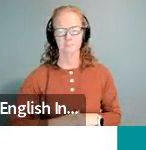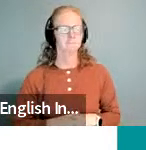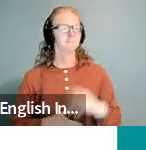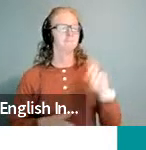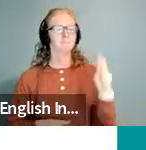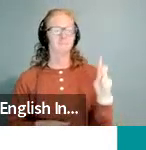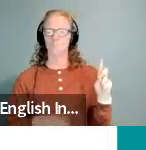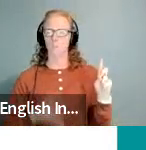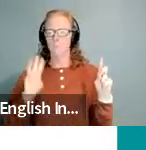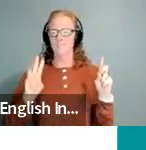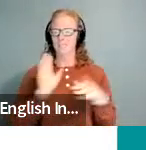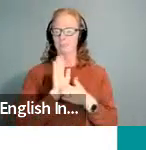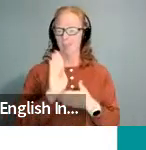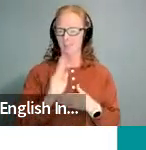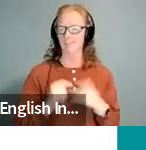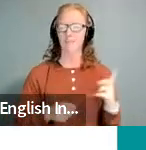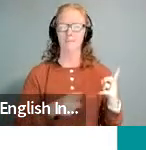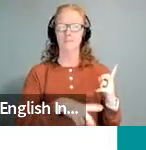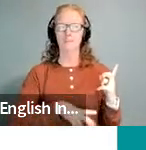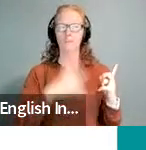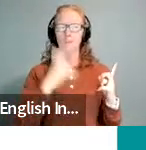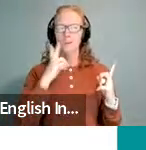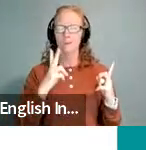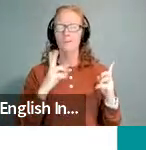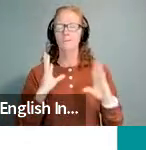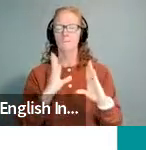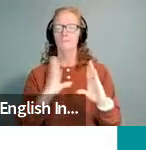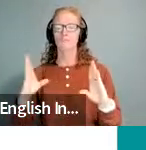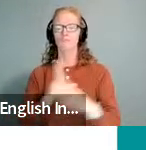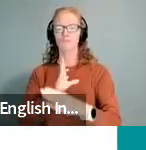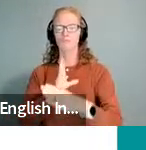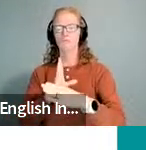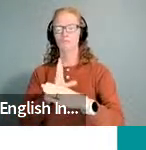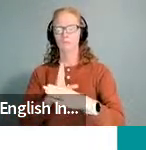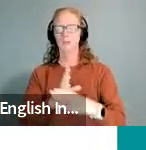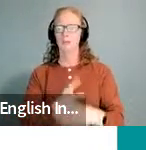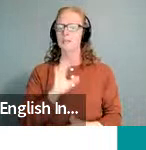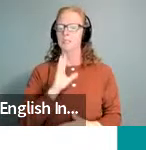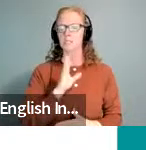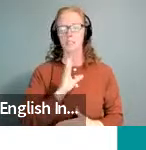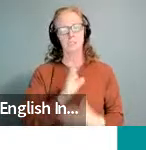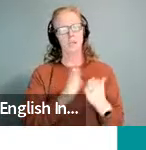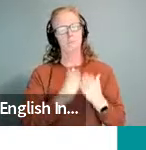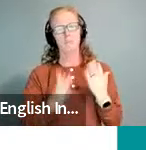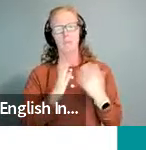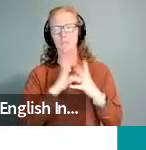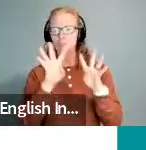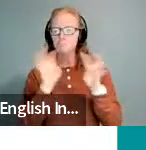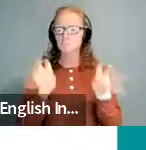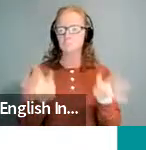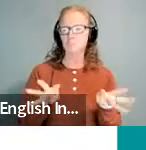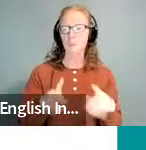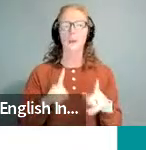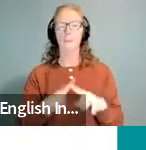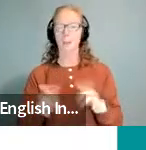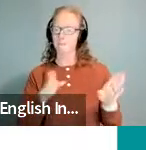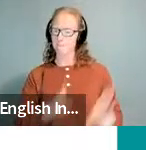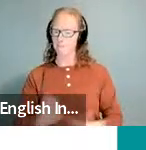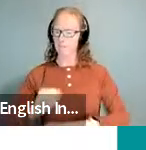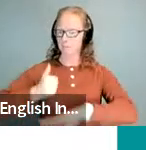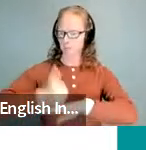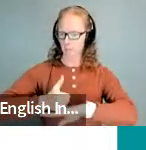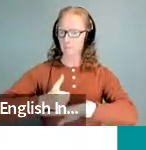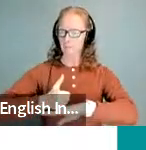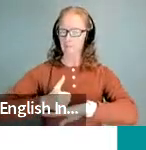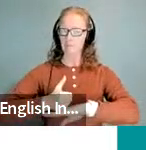is where we look at, we know we're going to encounter some unknowns, but do we have a plan to be able to address it so that it doesn't